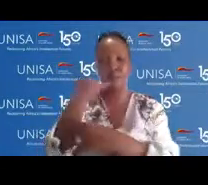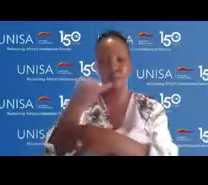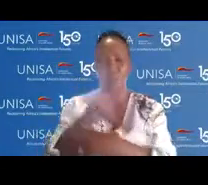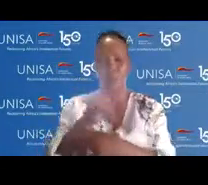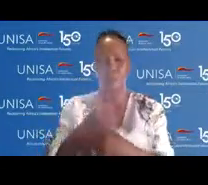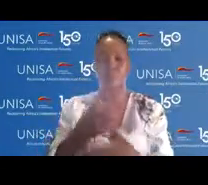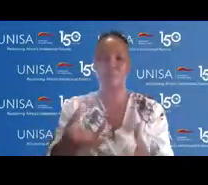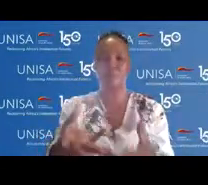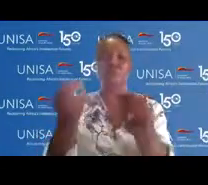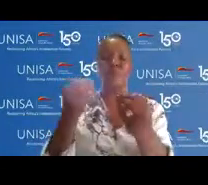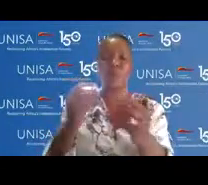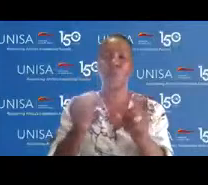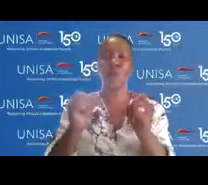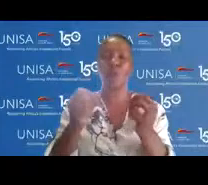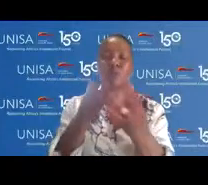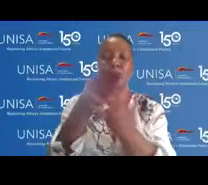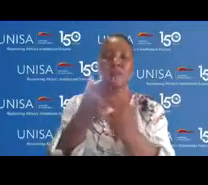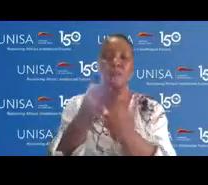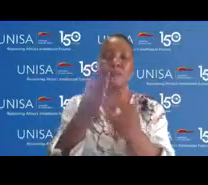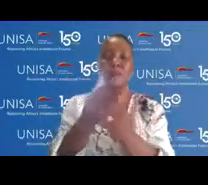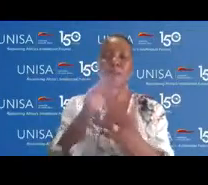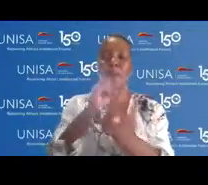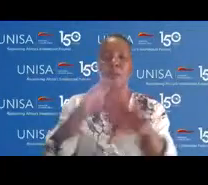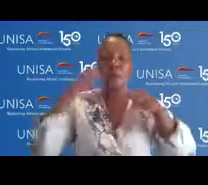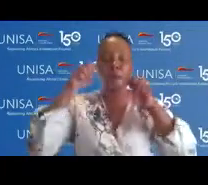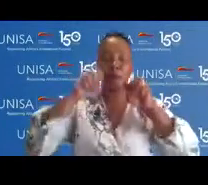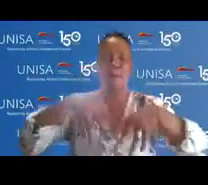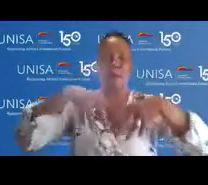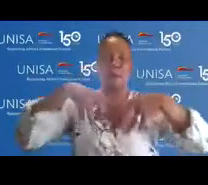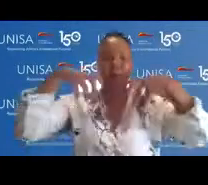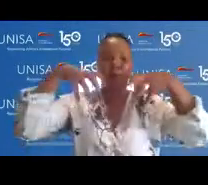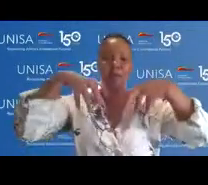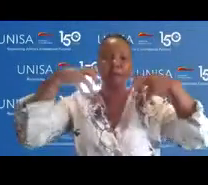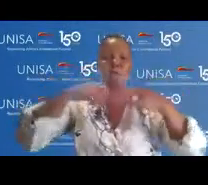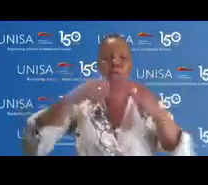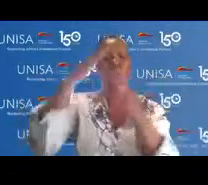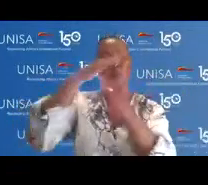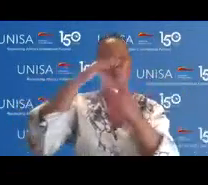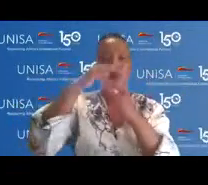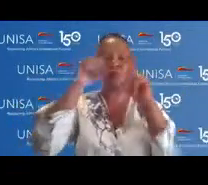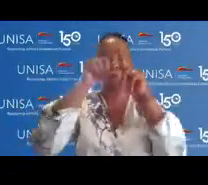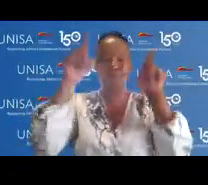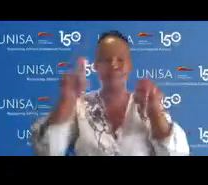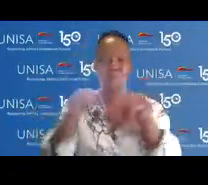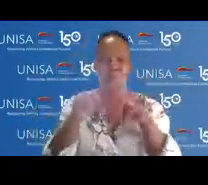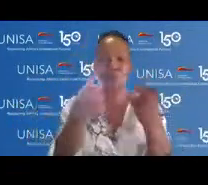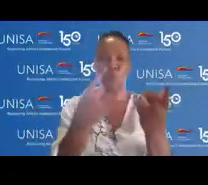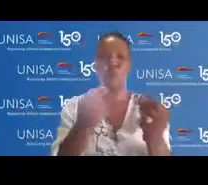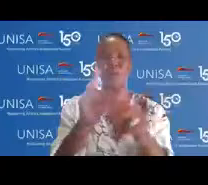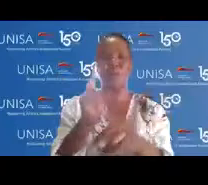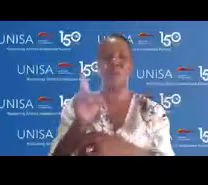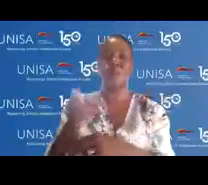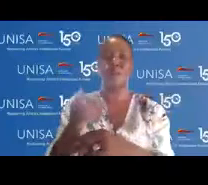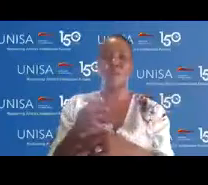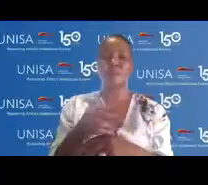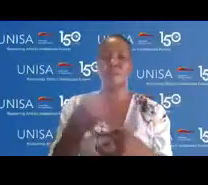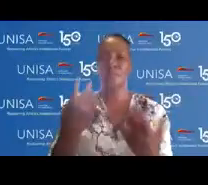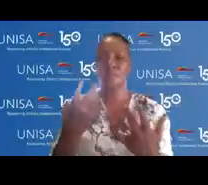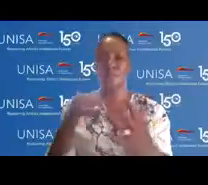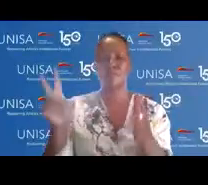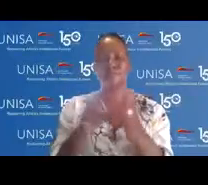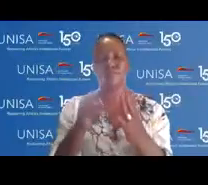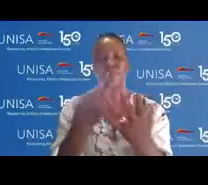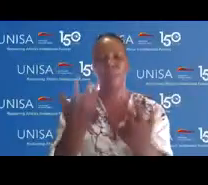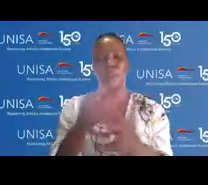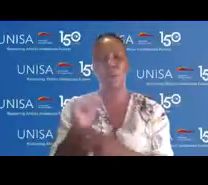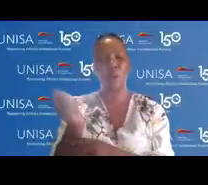So that means I scroll down with my finger from the top of the screen and I do it again. And then you're going to see basically all these different